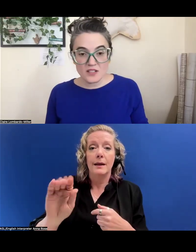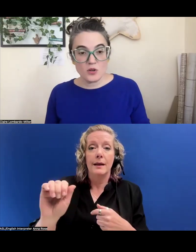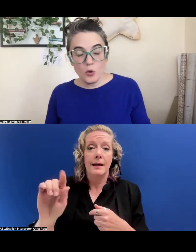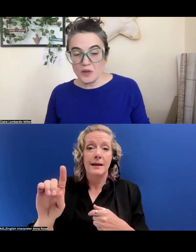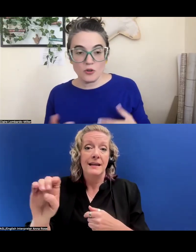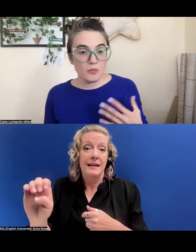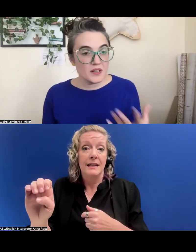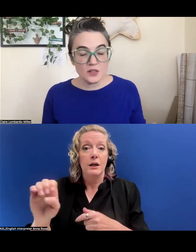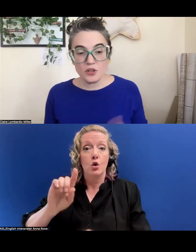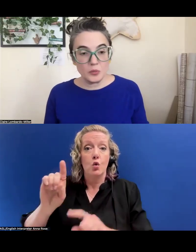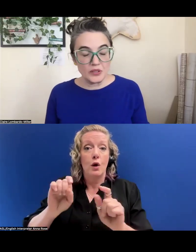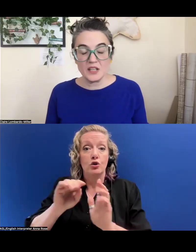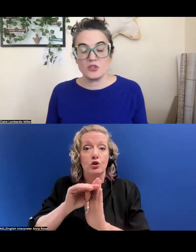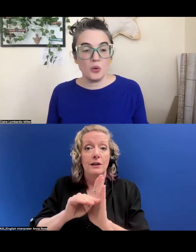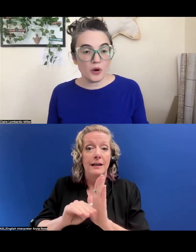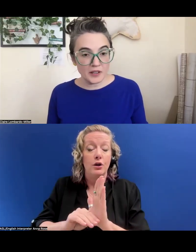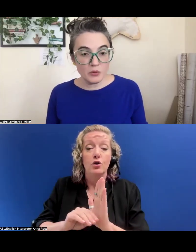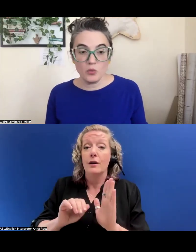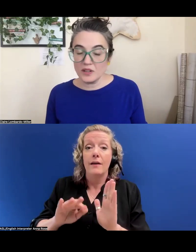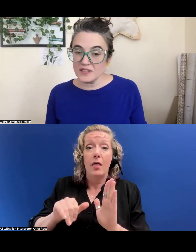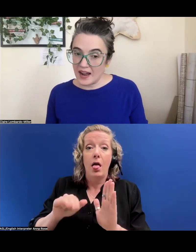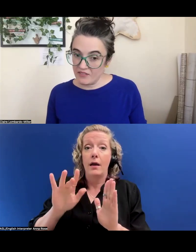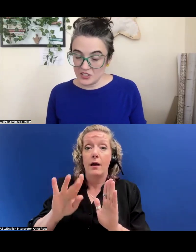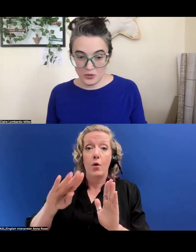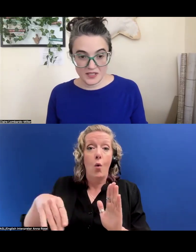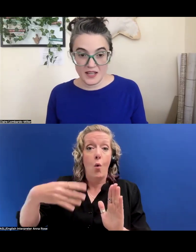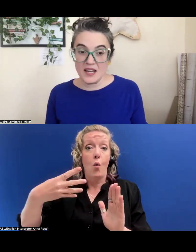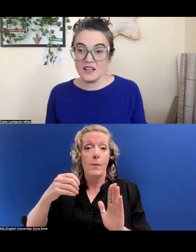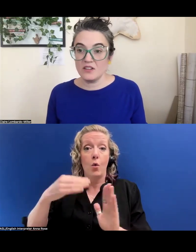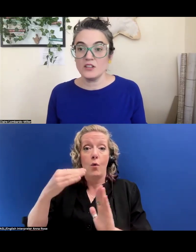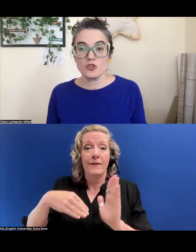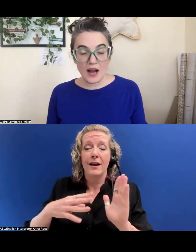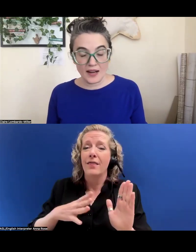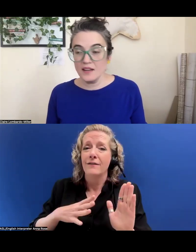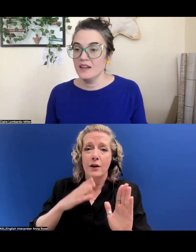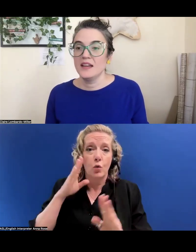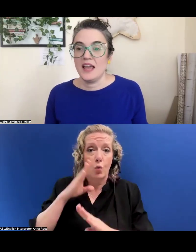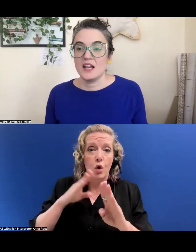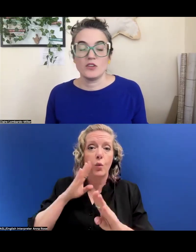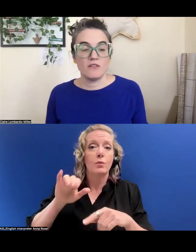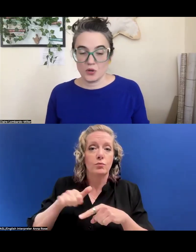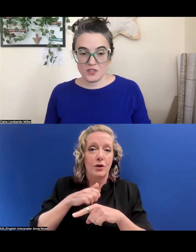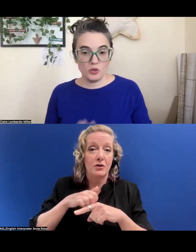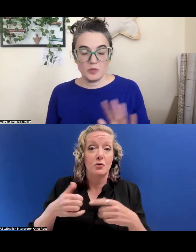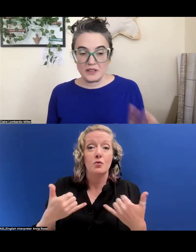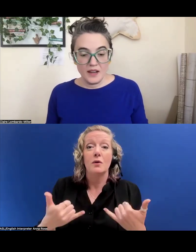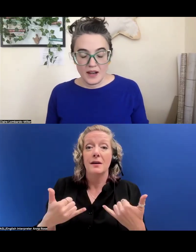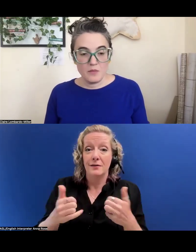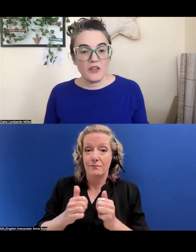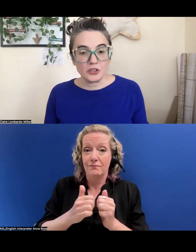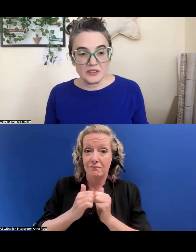get a chance to open it or print it or complete it, don't worry. We will dive into it today and give it a try. And of course, there will